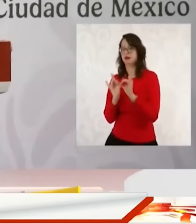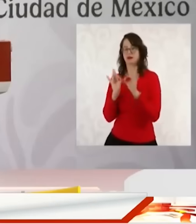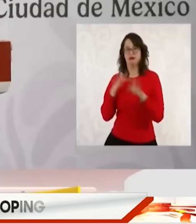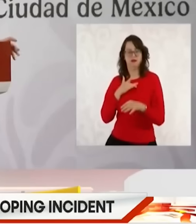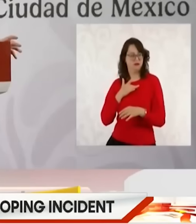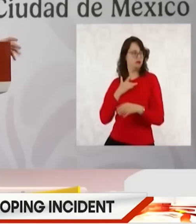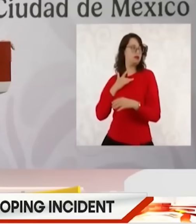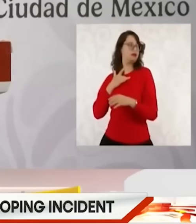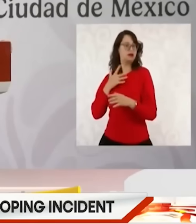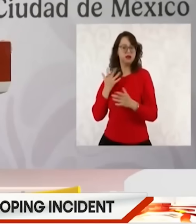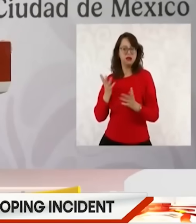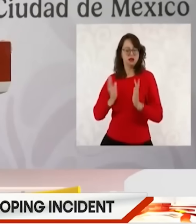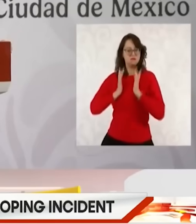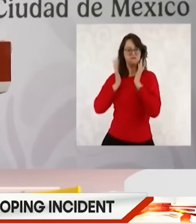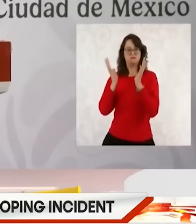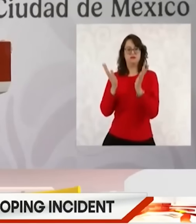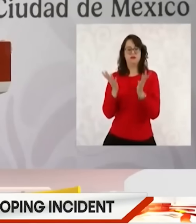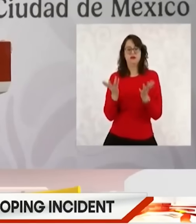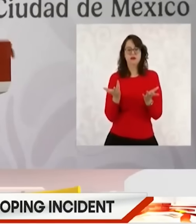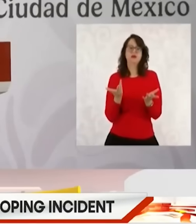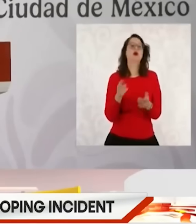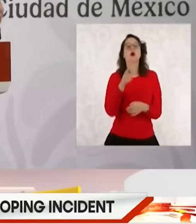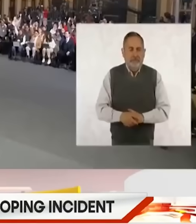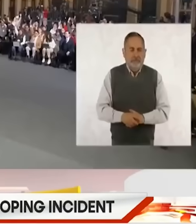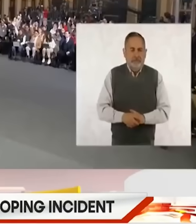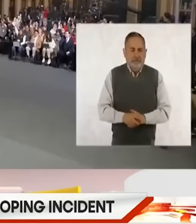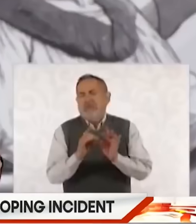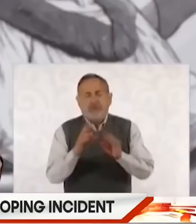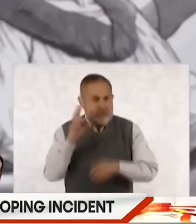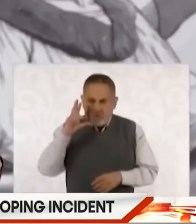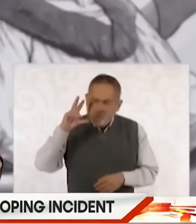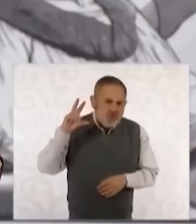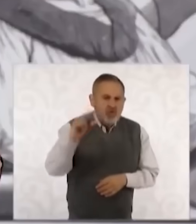we cannot let it go as if it were nothing.